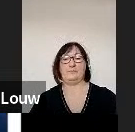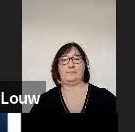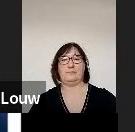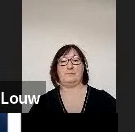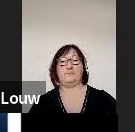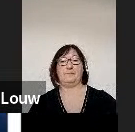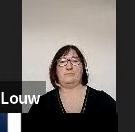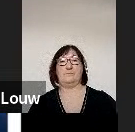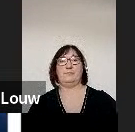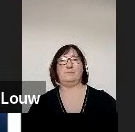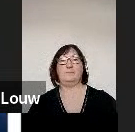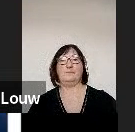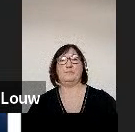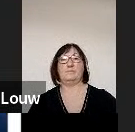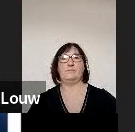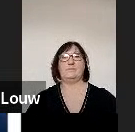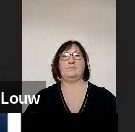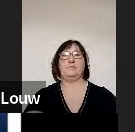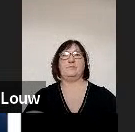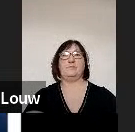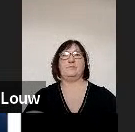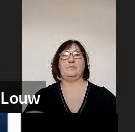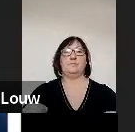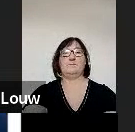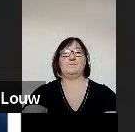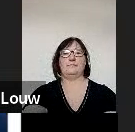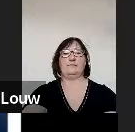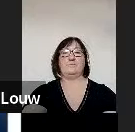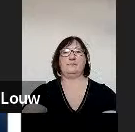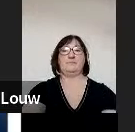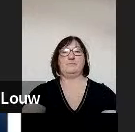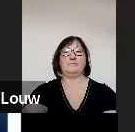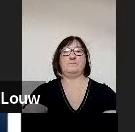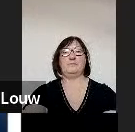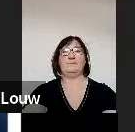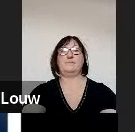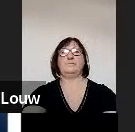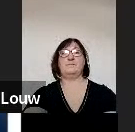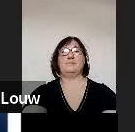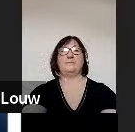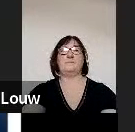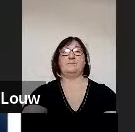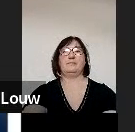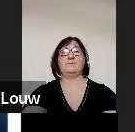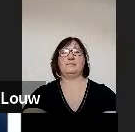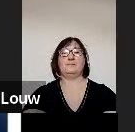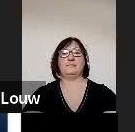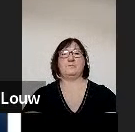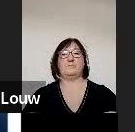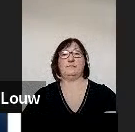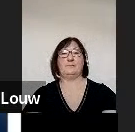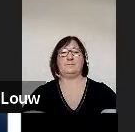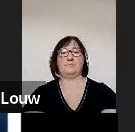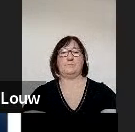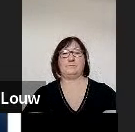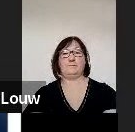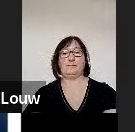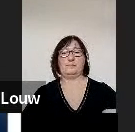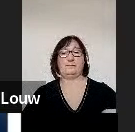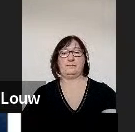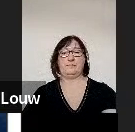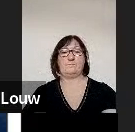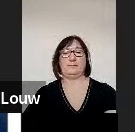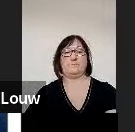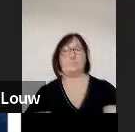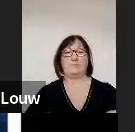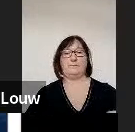of Business Leadership MBL from the University of South Africa. She also graduated at the Graduate School of